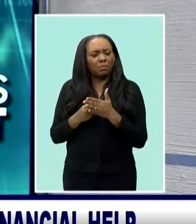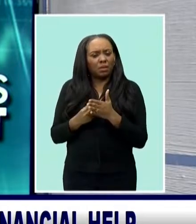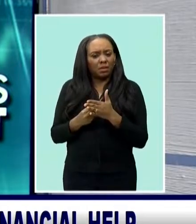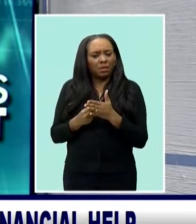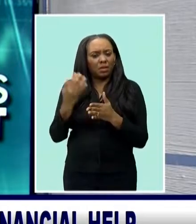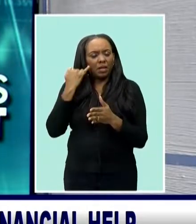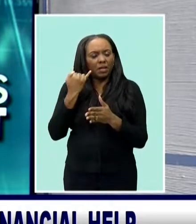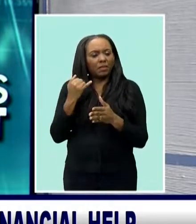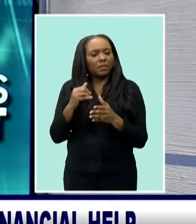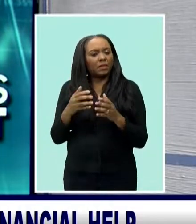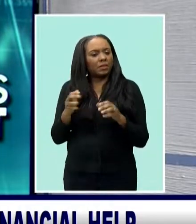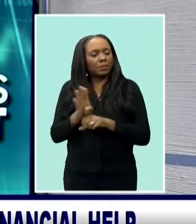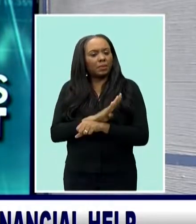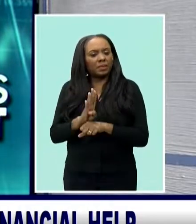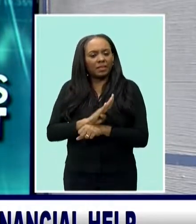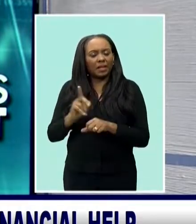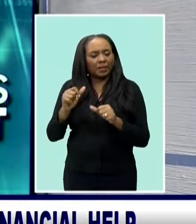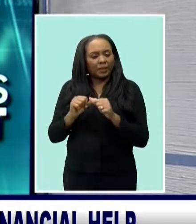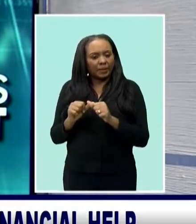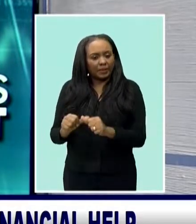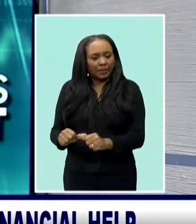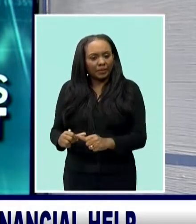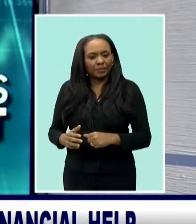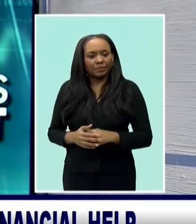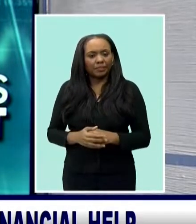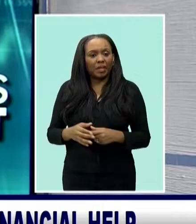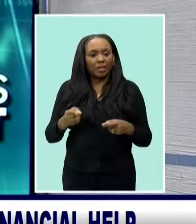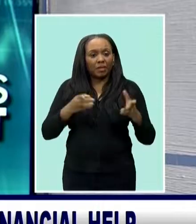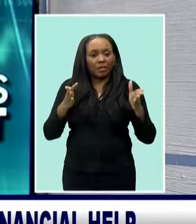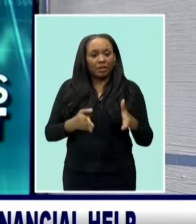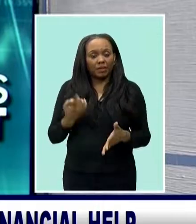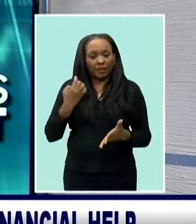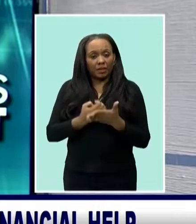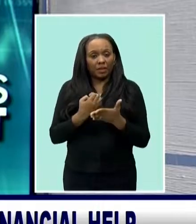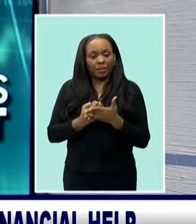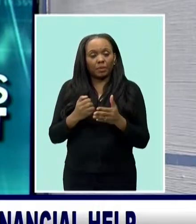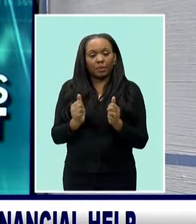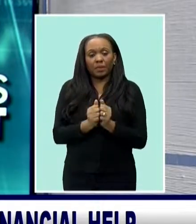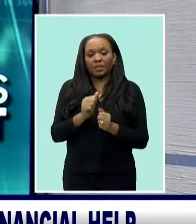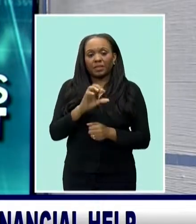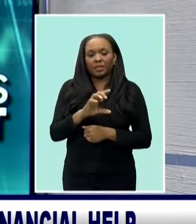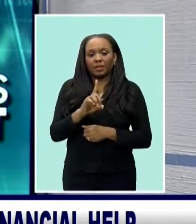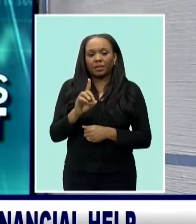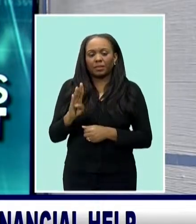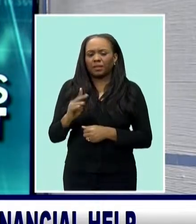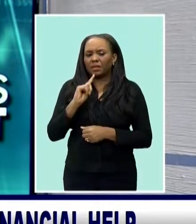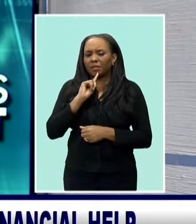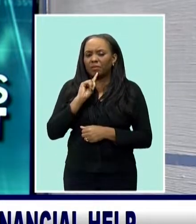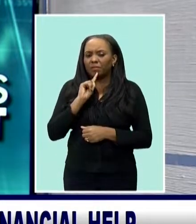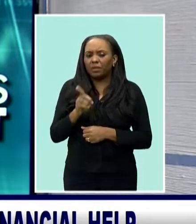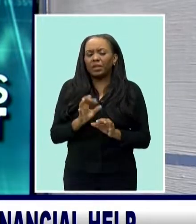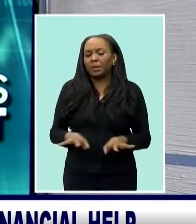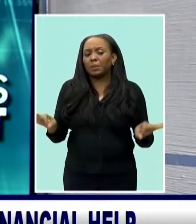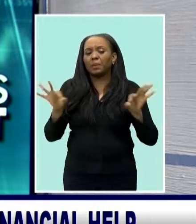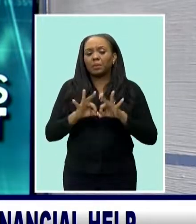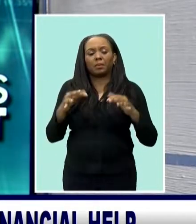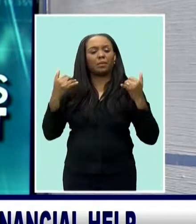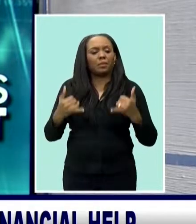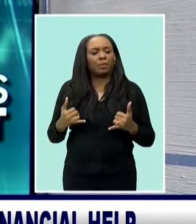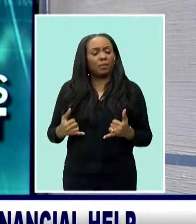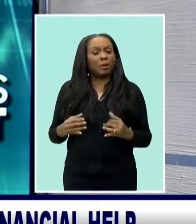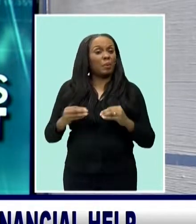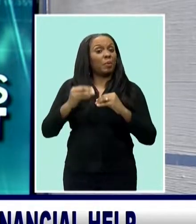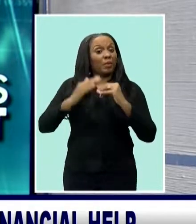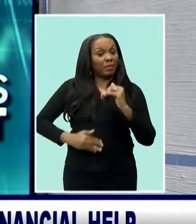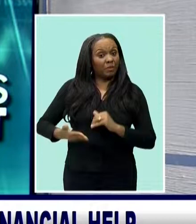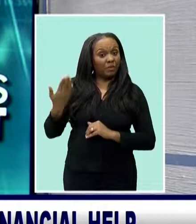of Economics at the Caribbean Development Bank, Dr. Justin Ram, says it is necessary now more than ever. In fact, he says